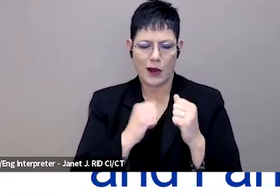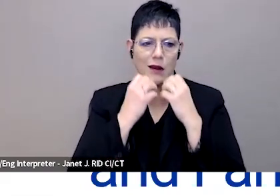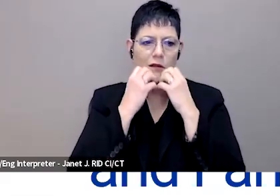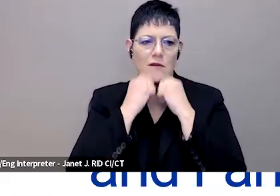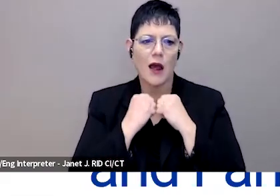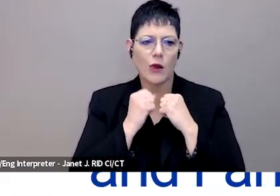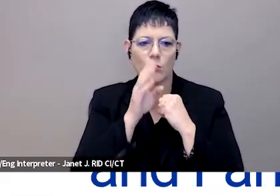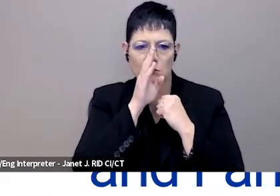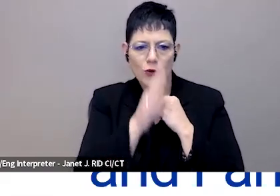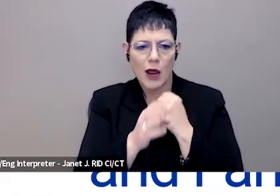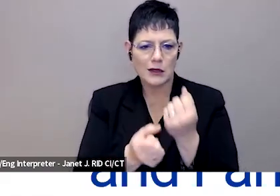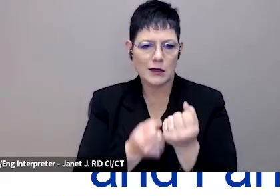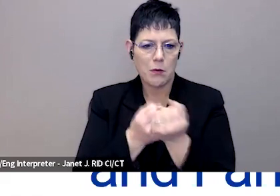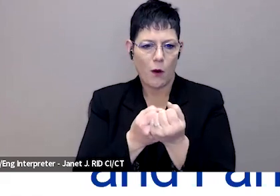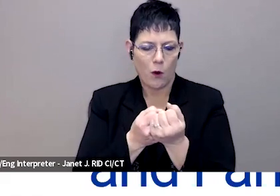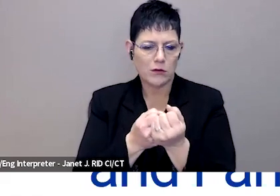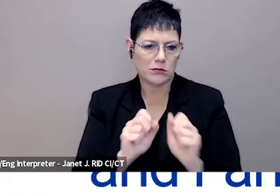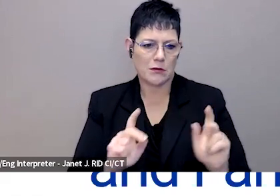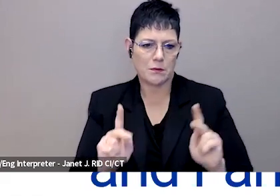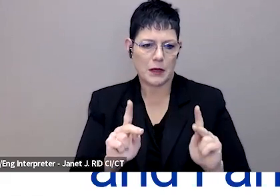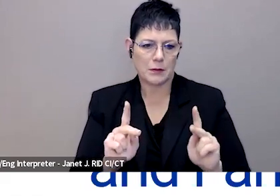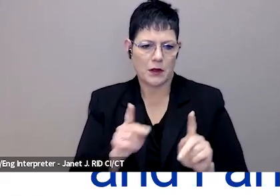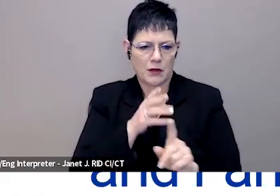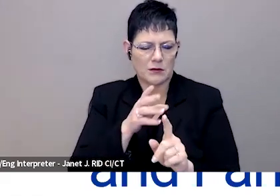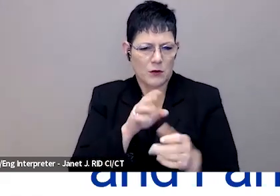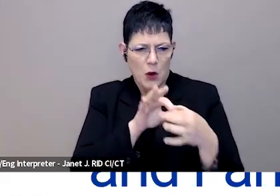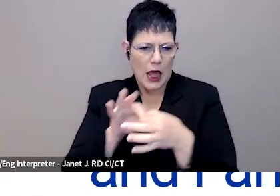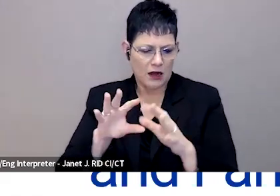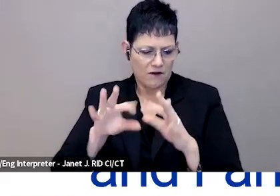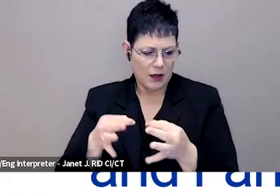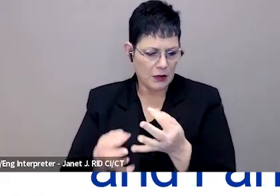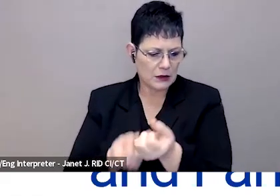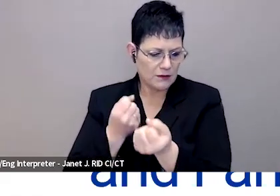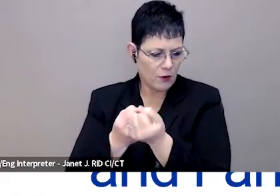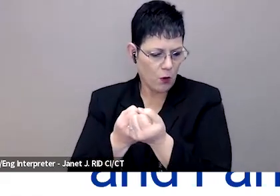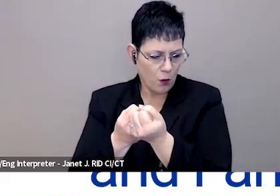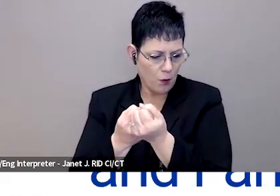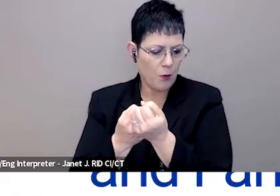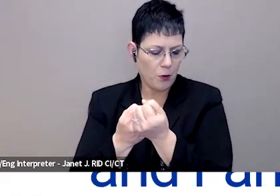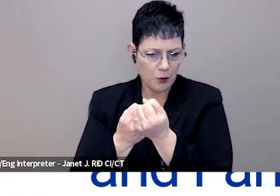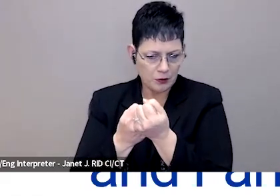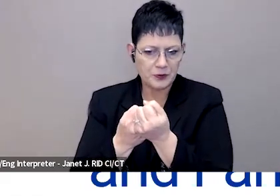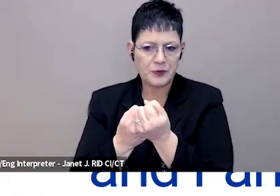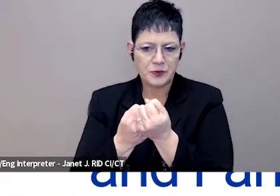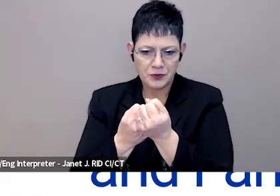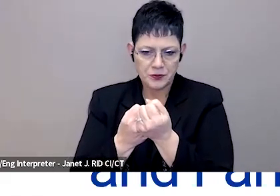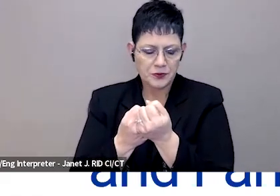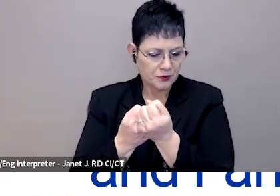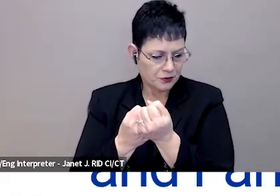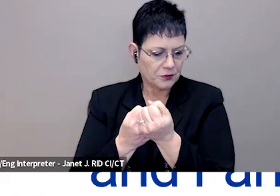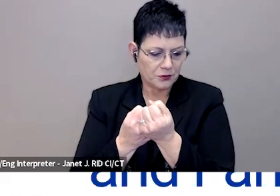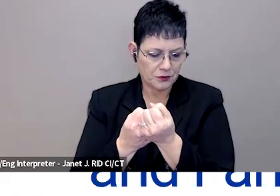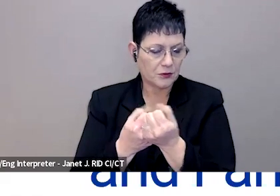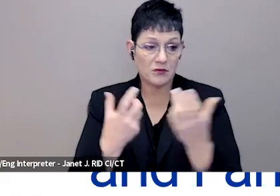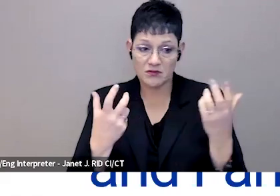care workers in the context of family support. So as Carol mentioned, direct care workers by definition support older adults, people